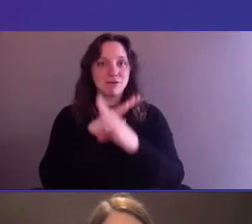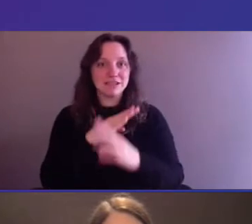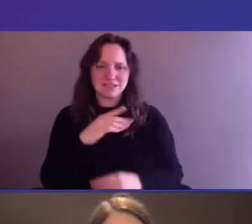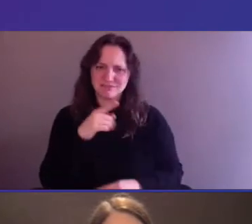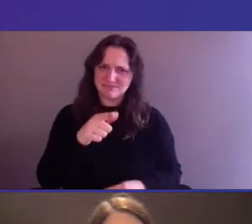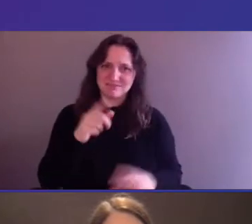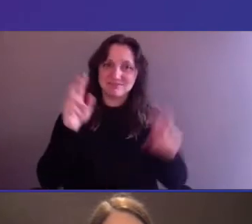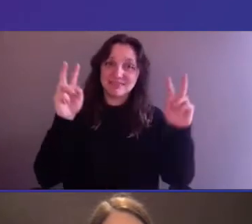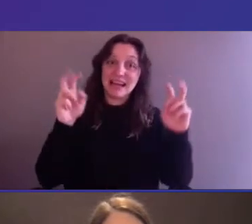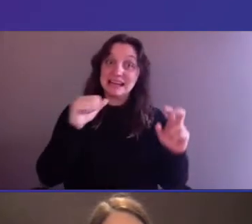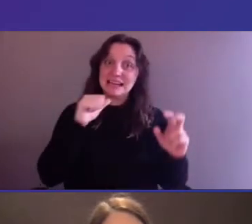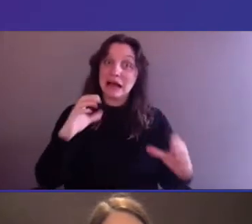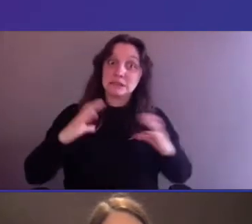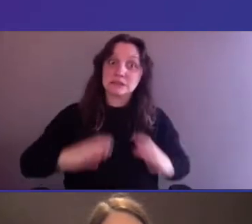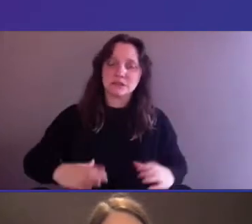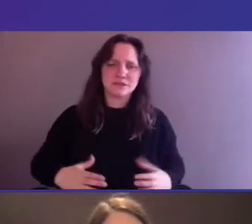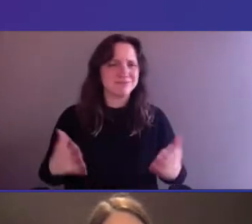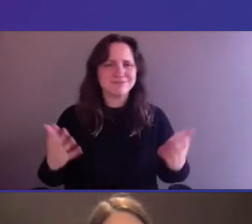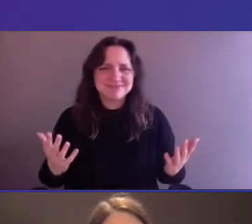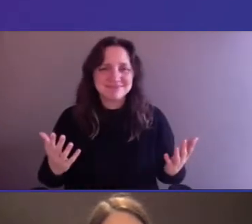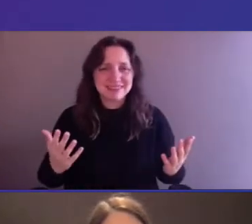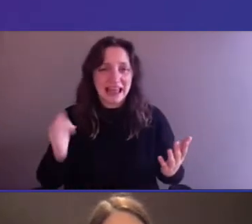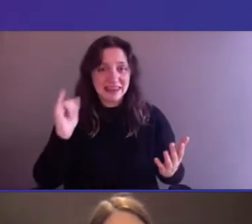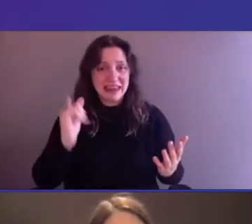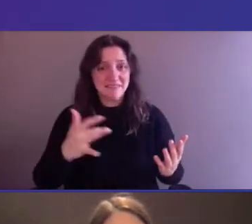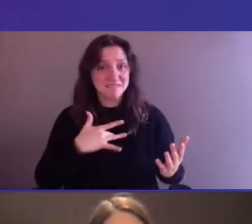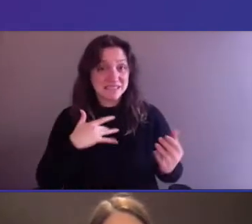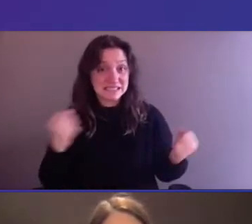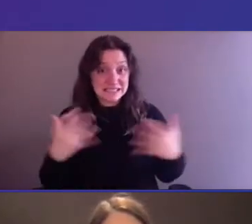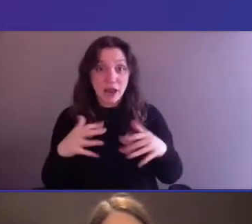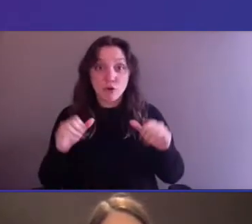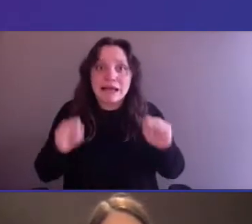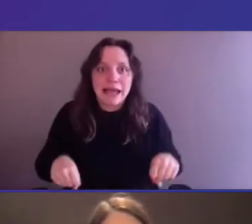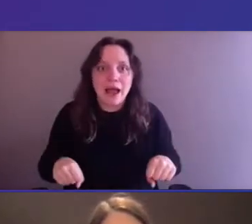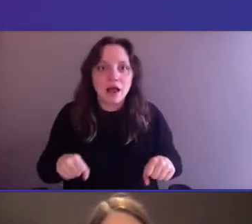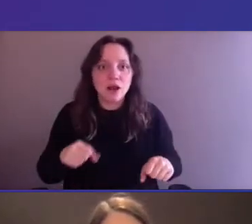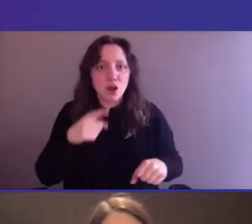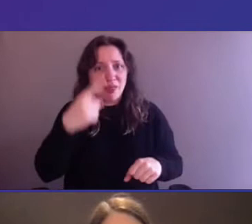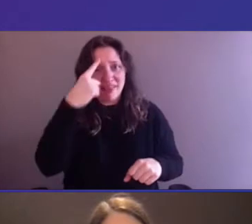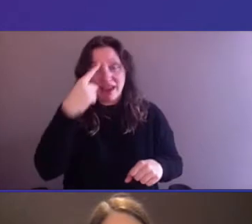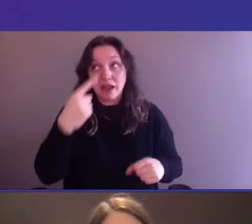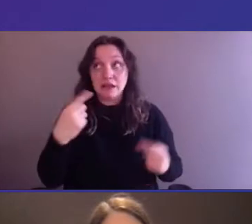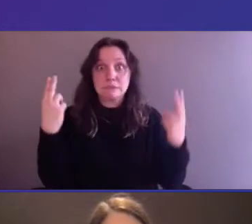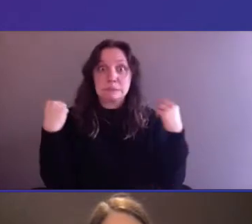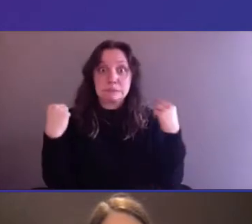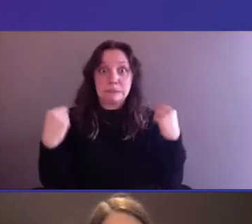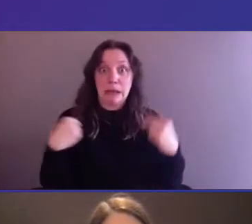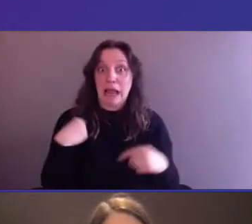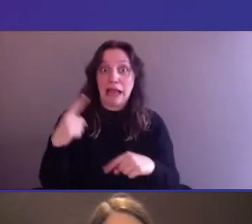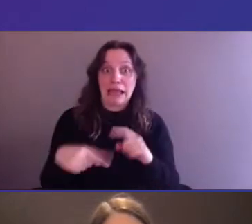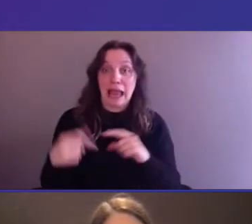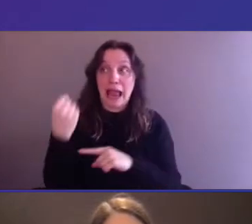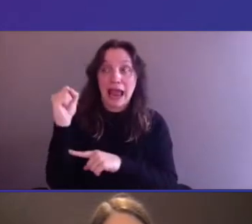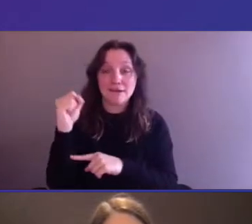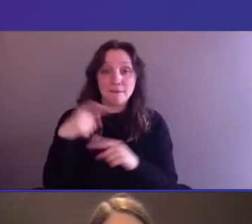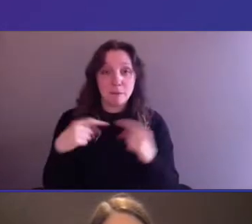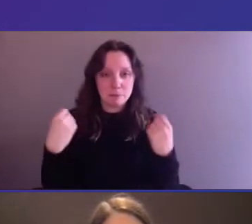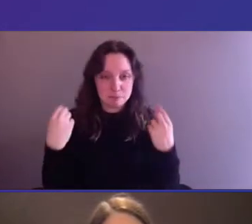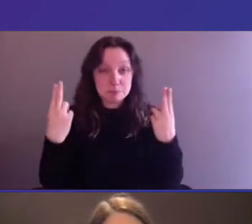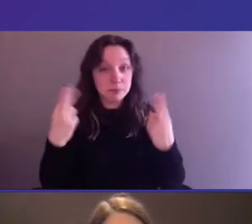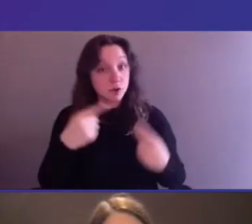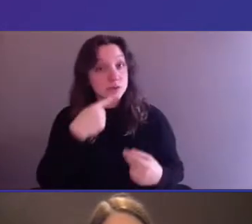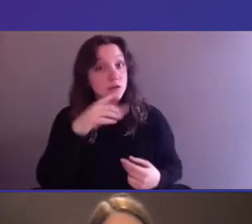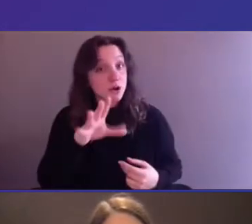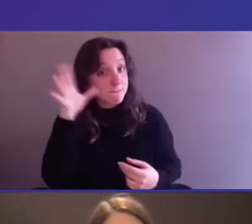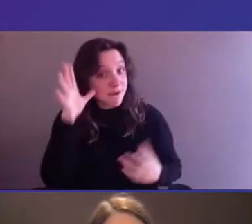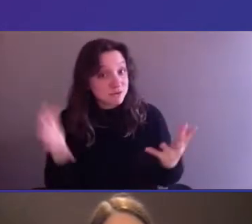citizen, it can be scary to sort of start to engage in advocacy. And you said your parents encouraged you to do it?